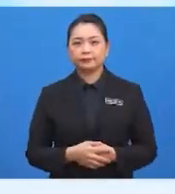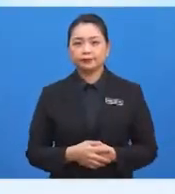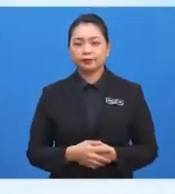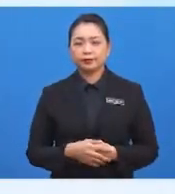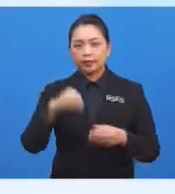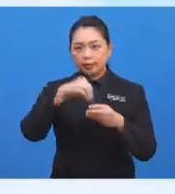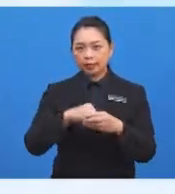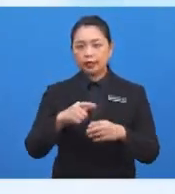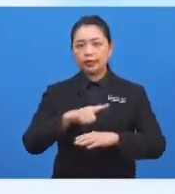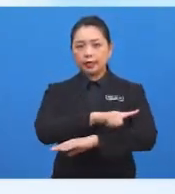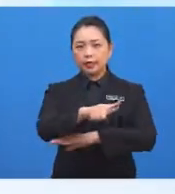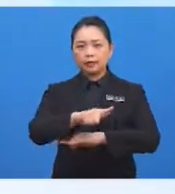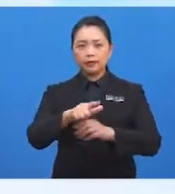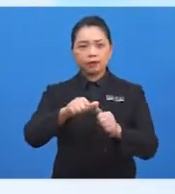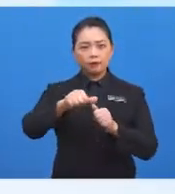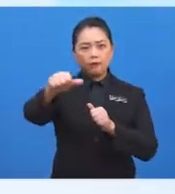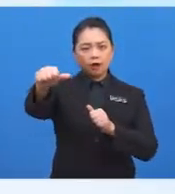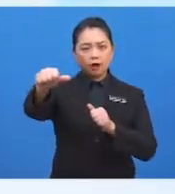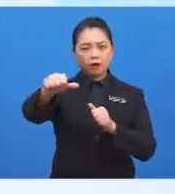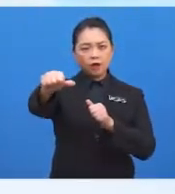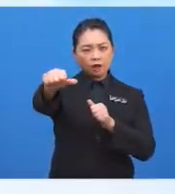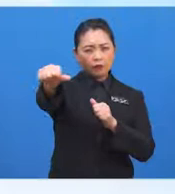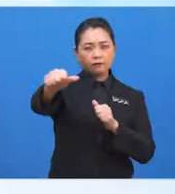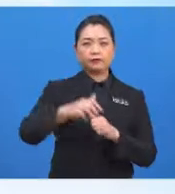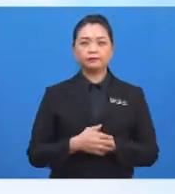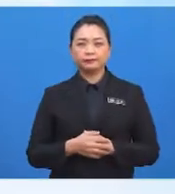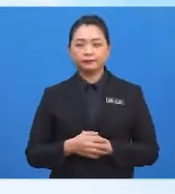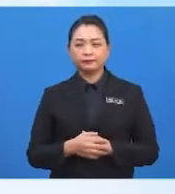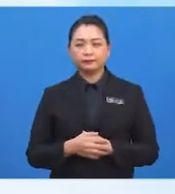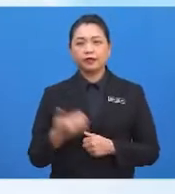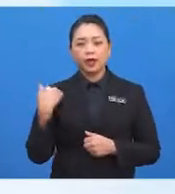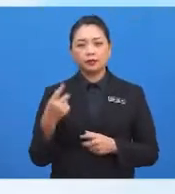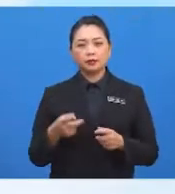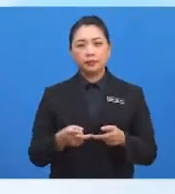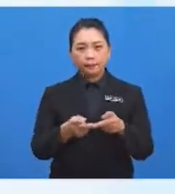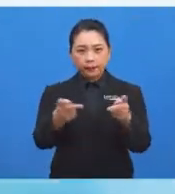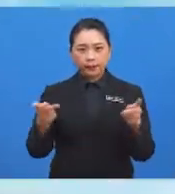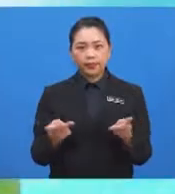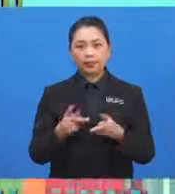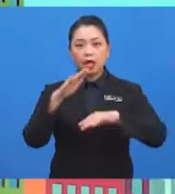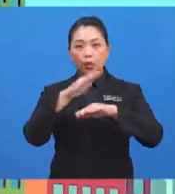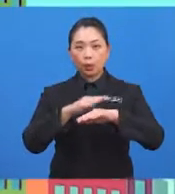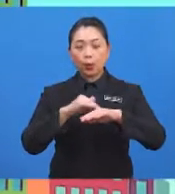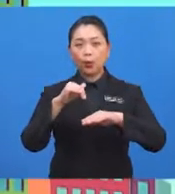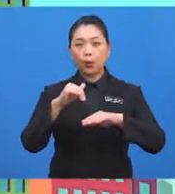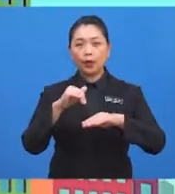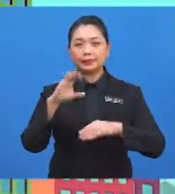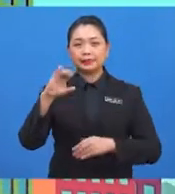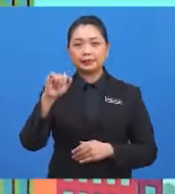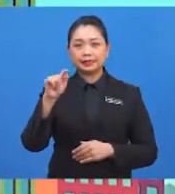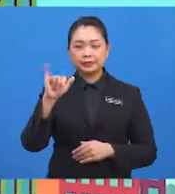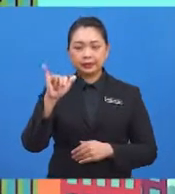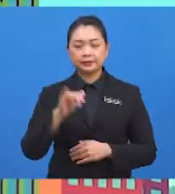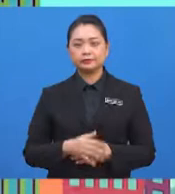a land far, far away, there's a place called Central City.